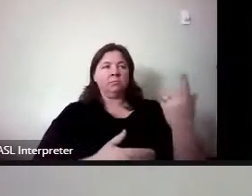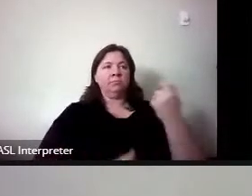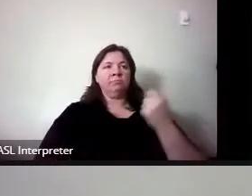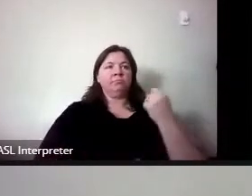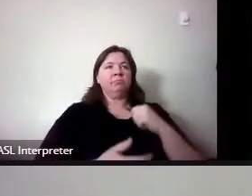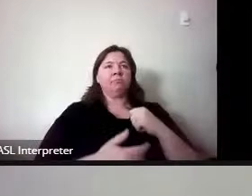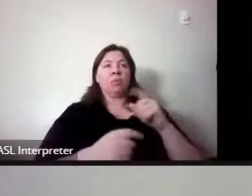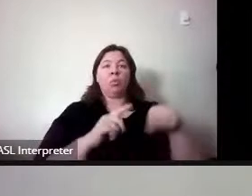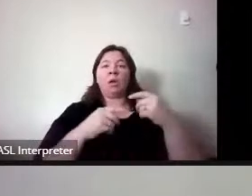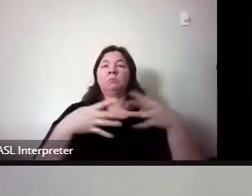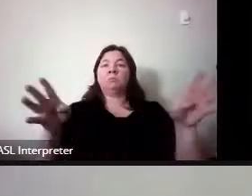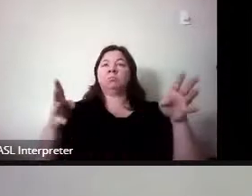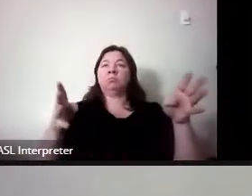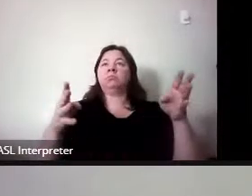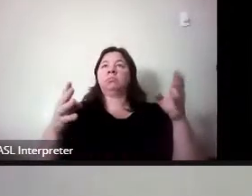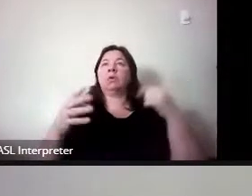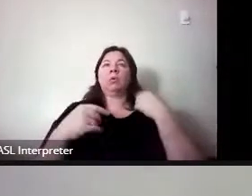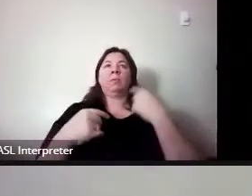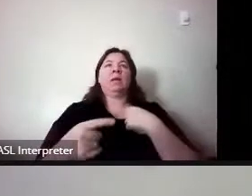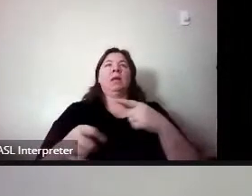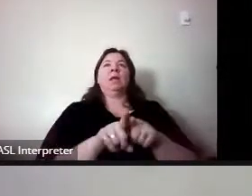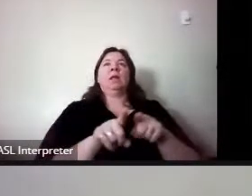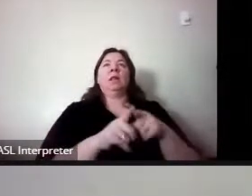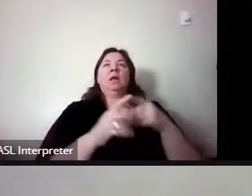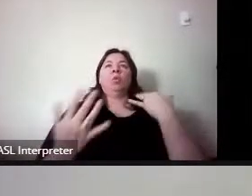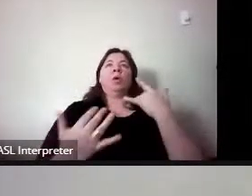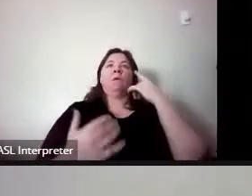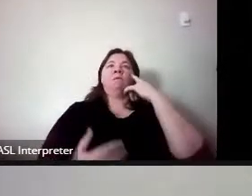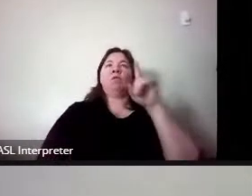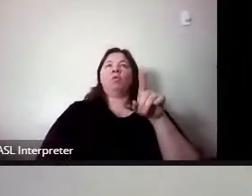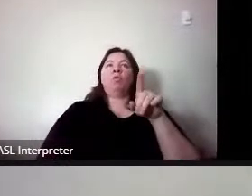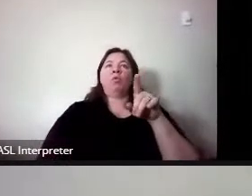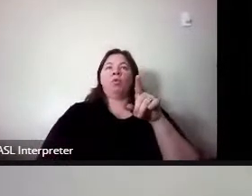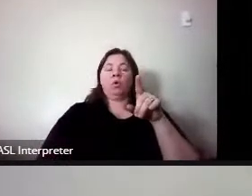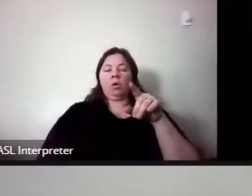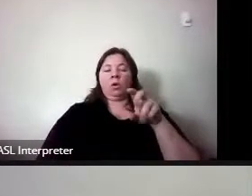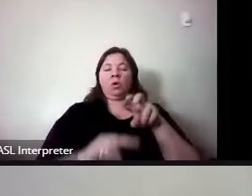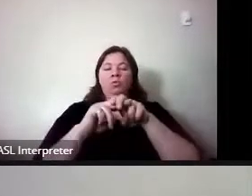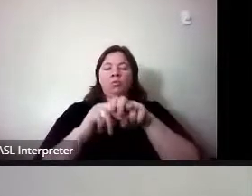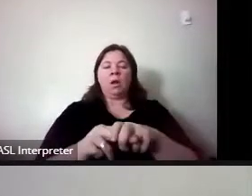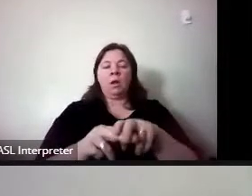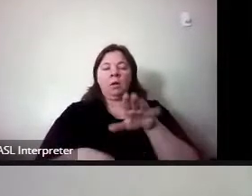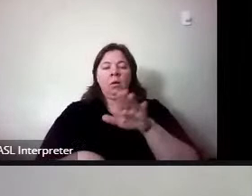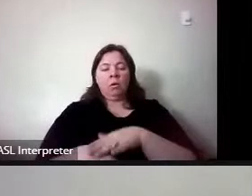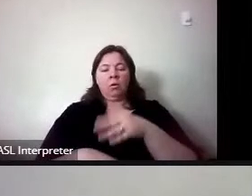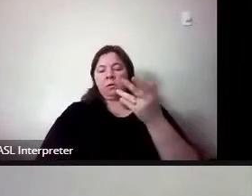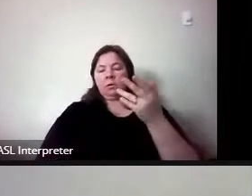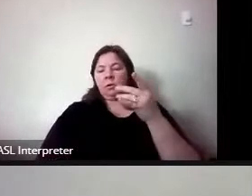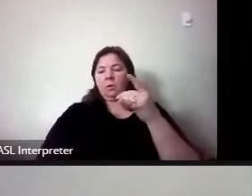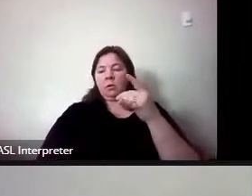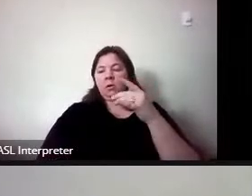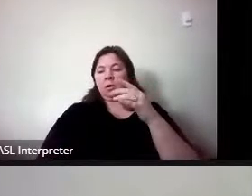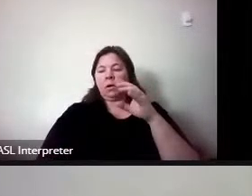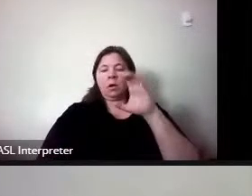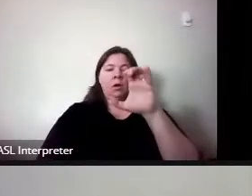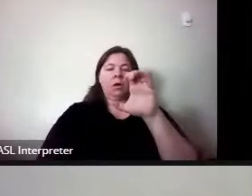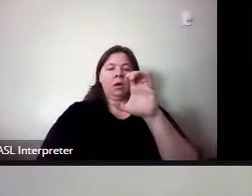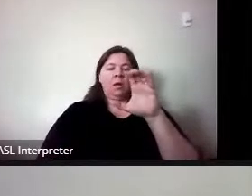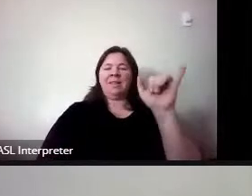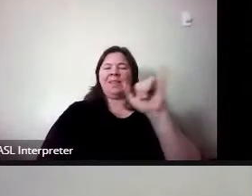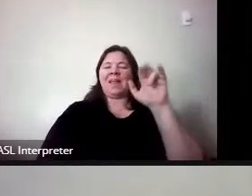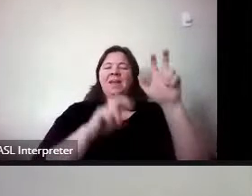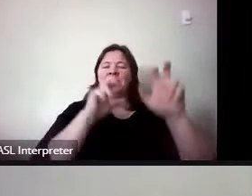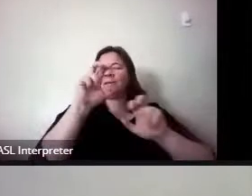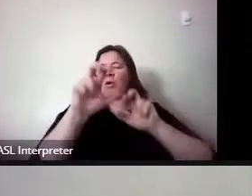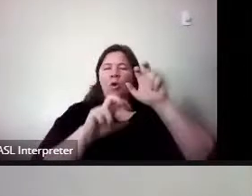gates are open, it'll be like you're there waiting for the ride on a carnival. You're at a carnival or